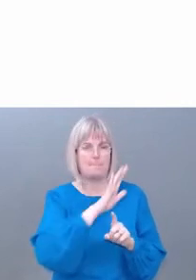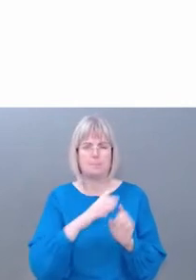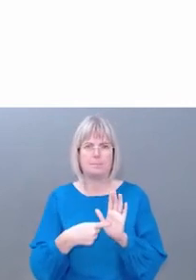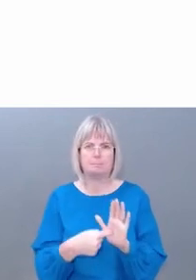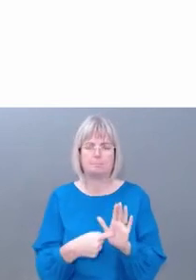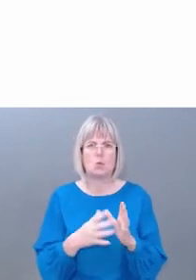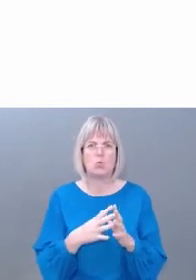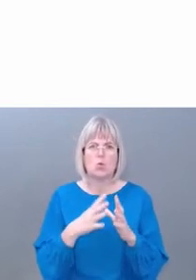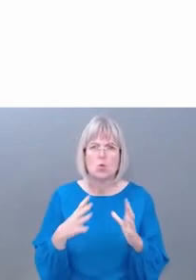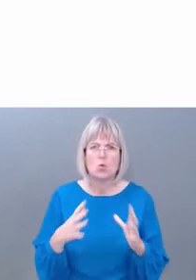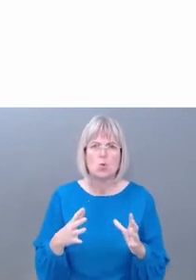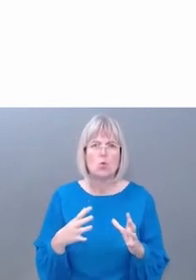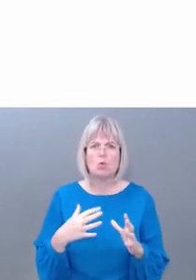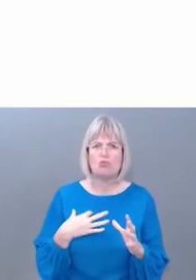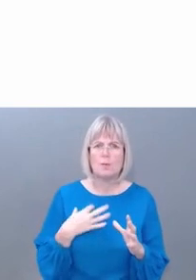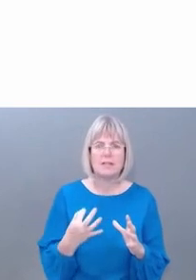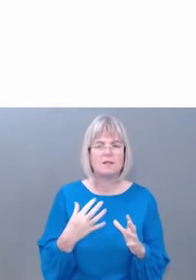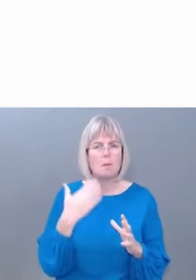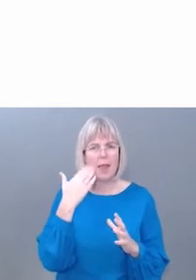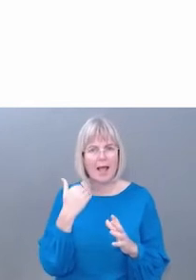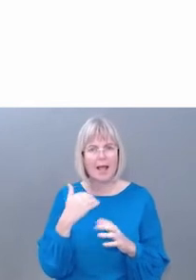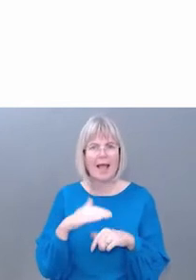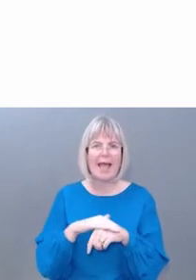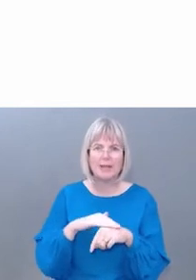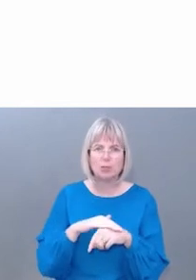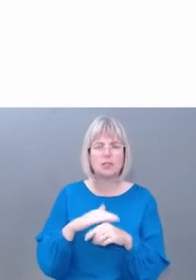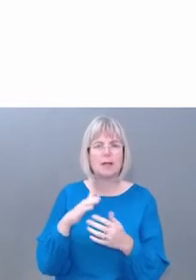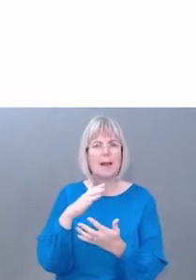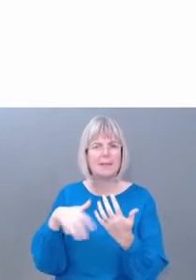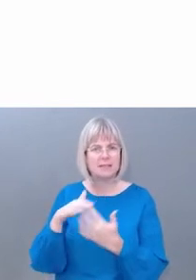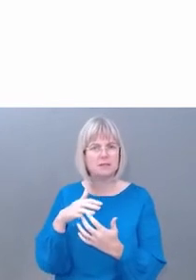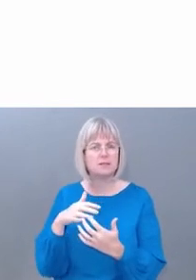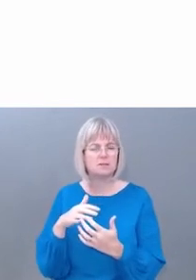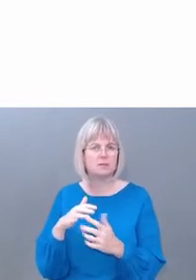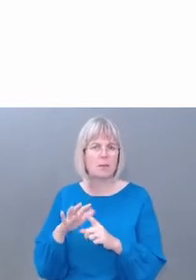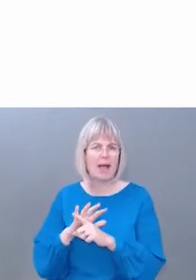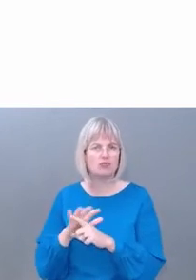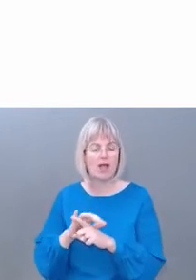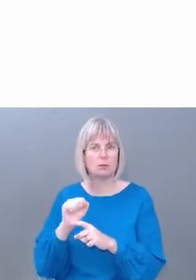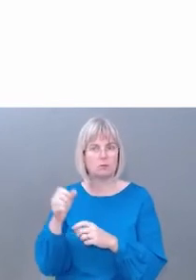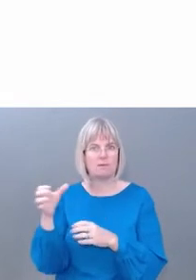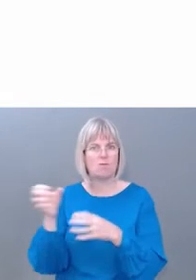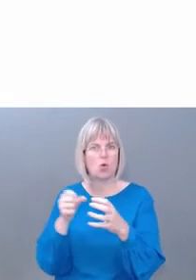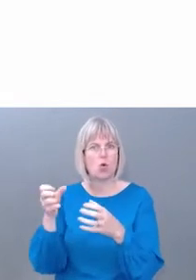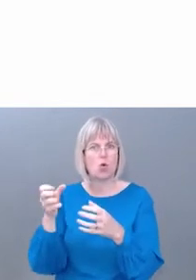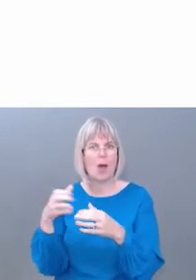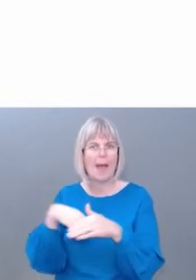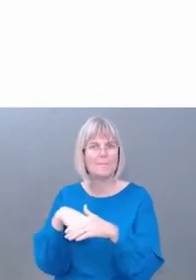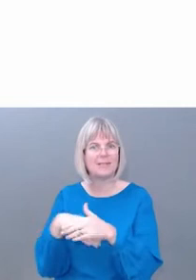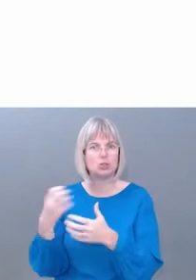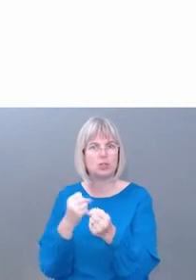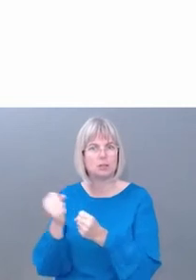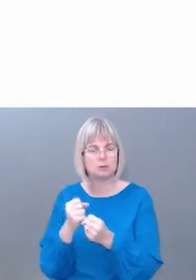Asian and mixed ethnic backgrounds detained on admission to mental health wards. I've put in bold here some of the very